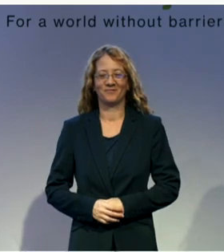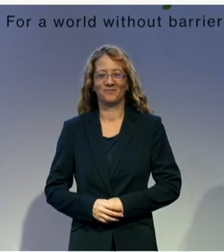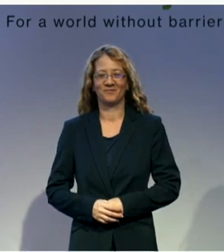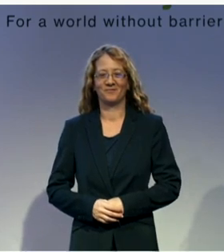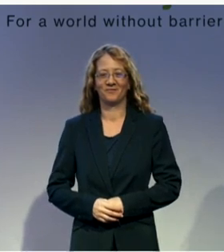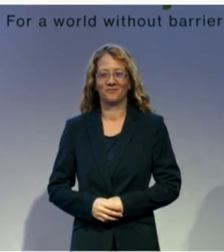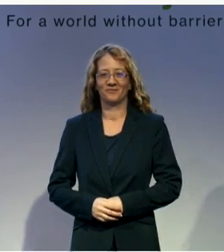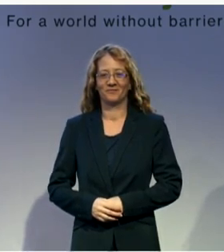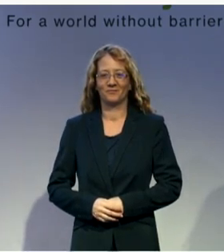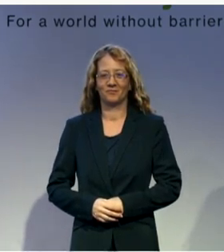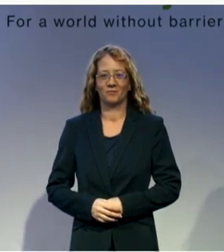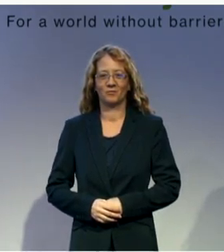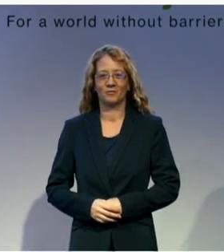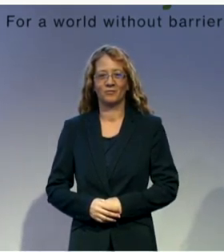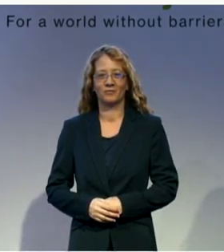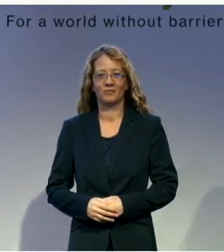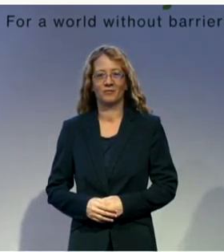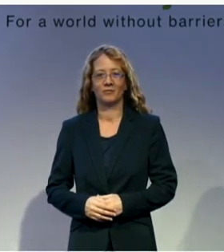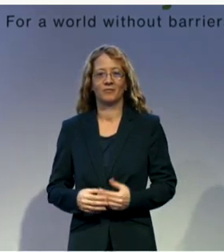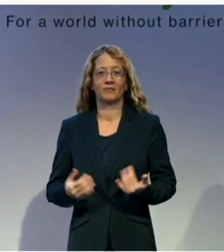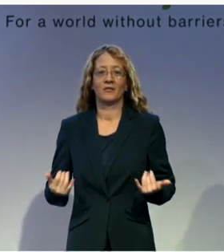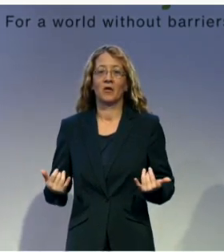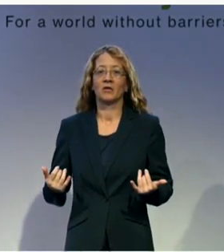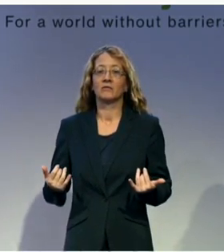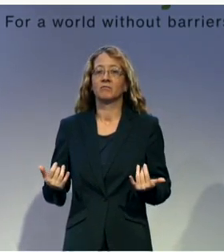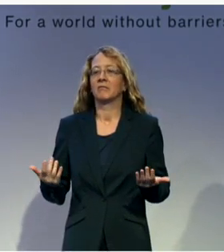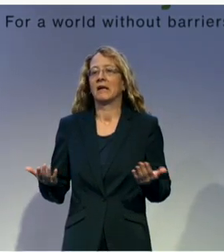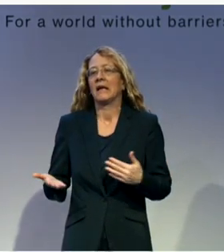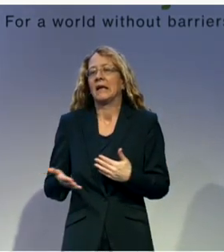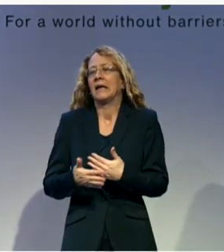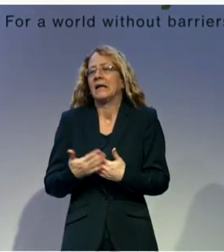Apparently, this will be an easy job for me. We're perfect on the time.